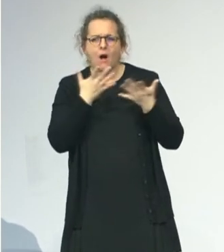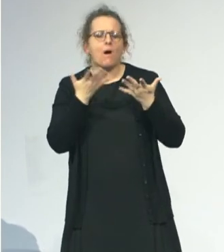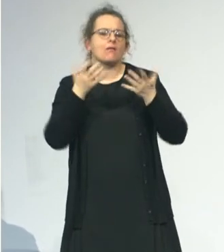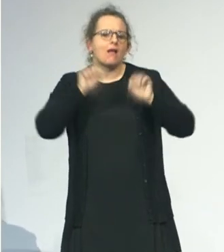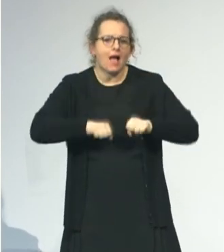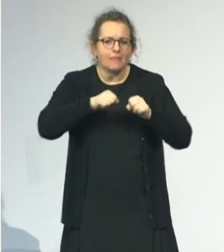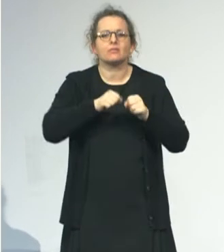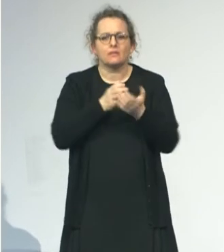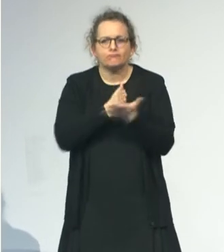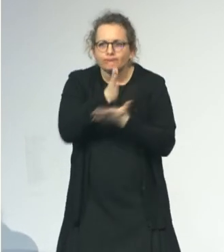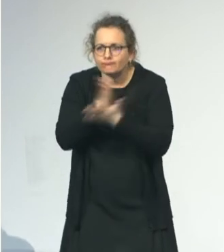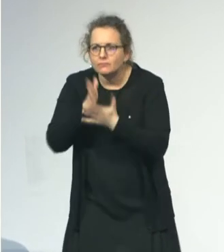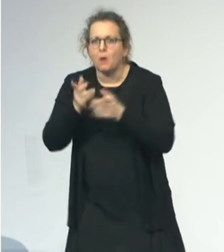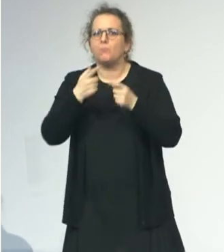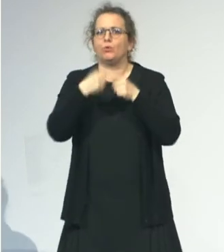year we had